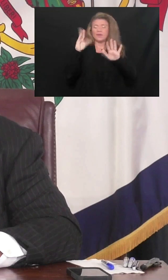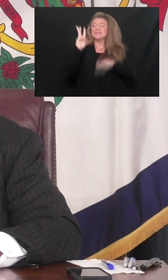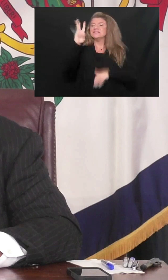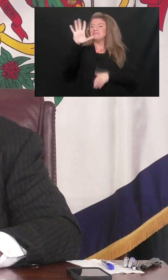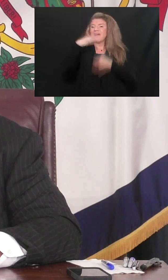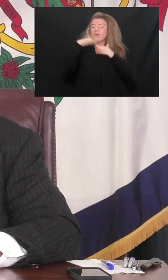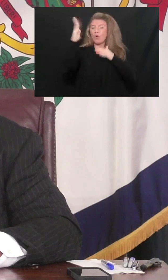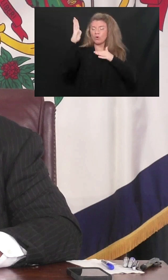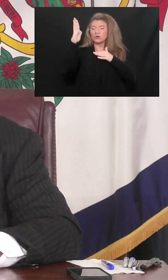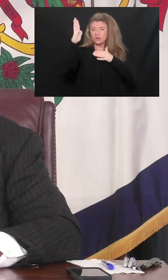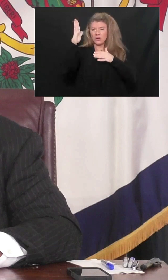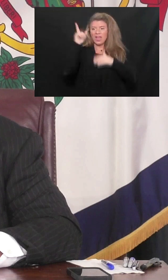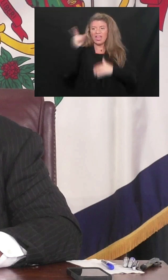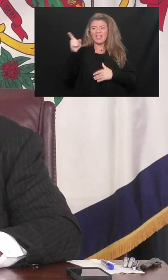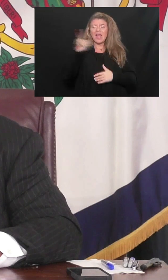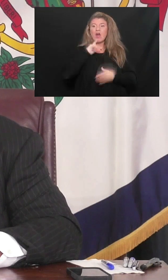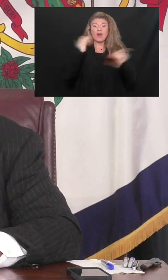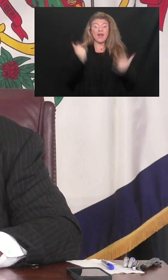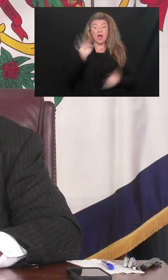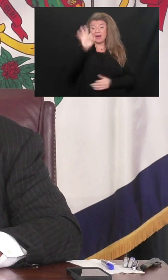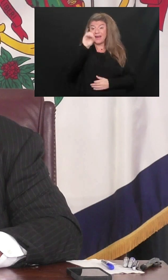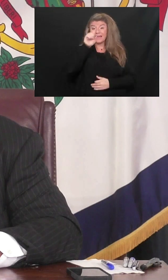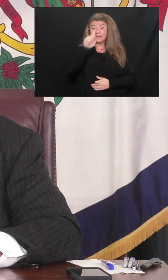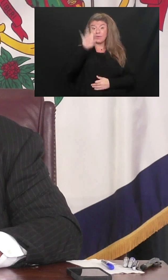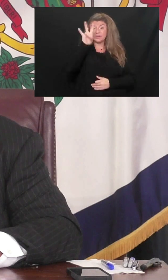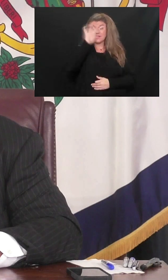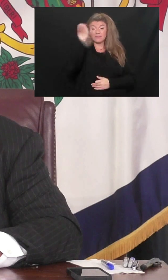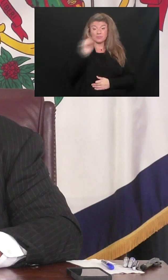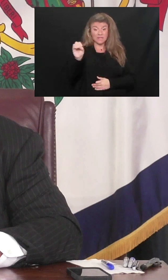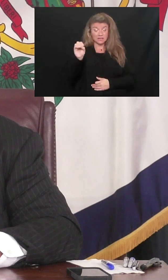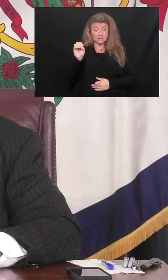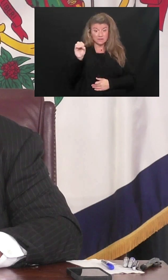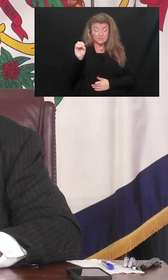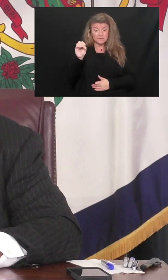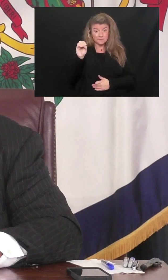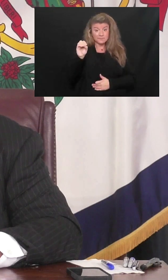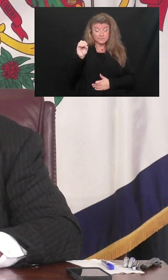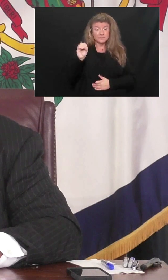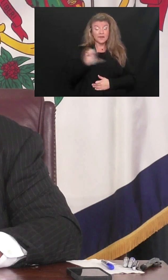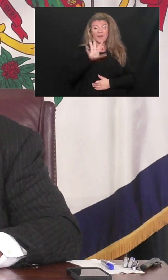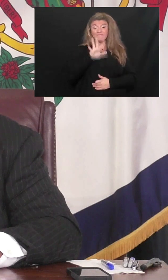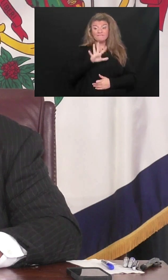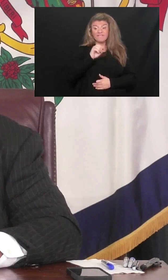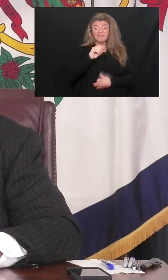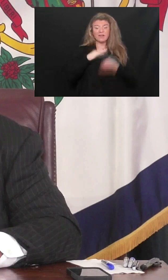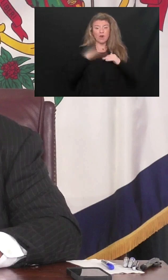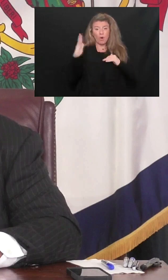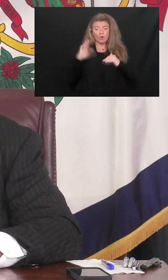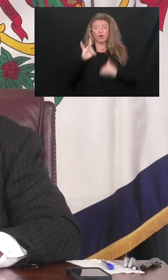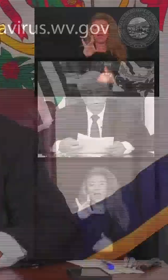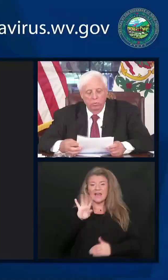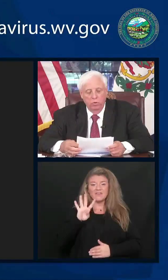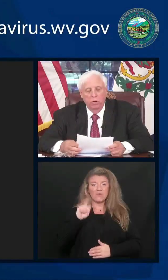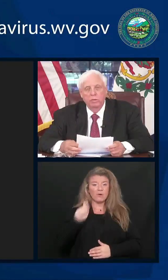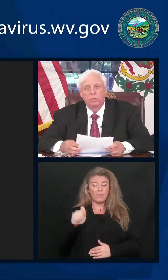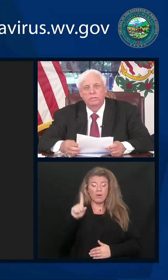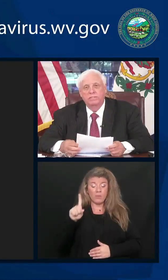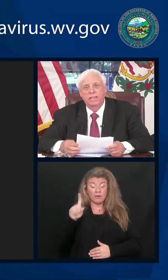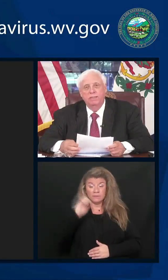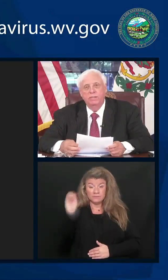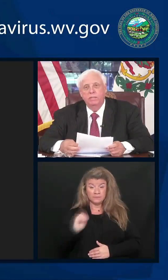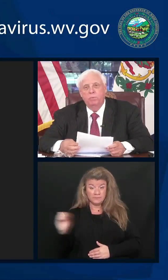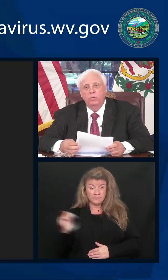and older, are at 90.7% now. Our 50 and olders are at 84.1.